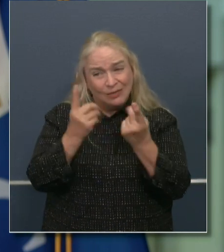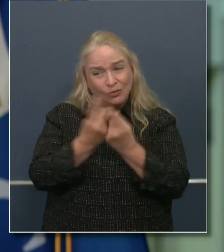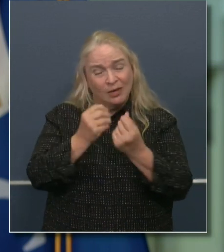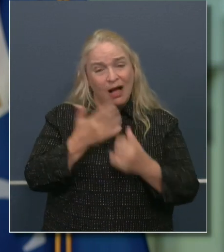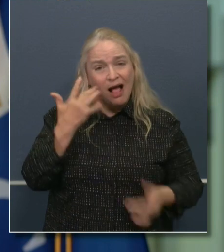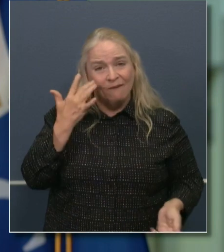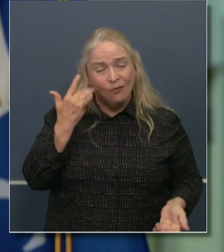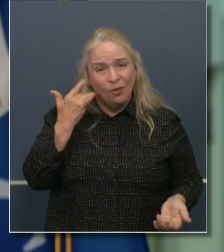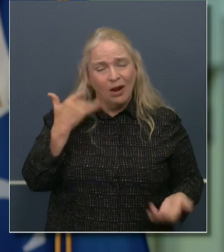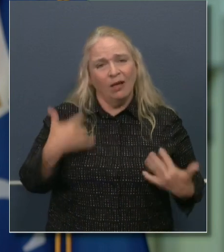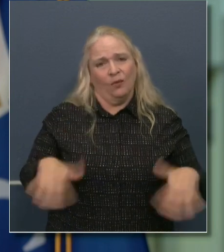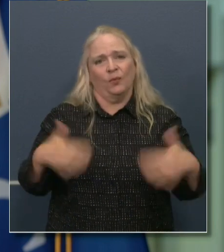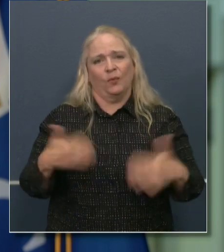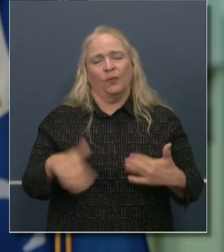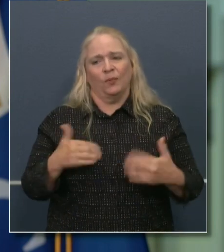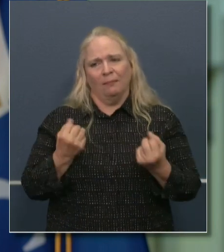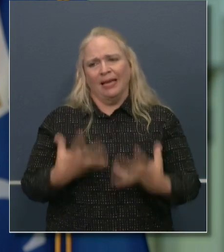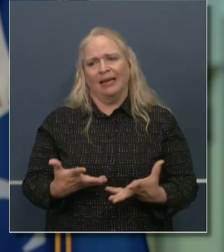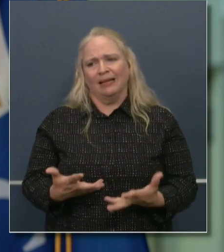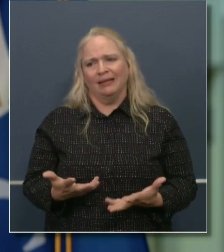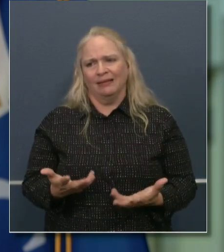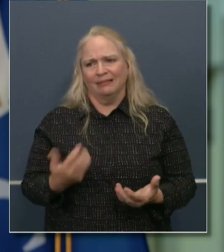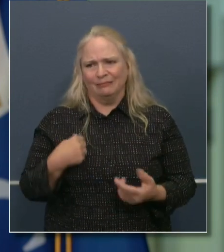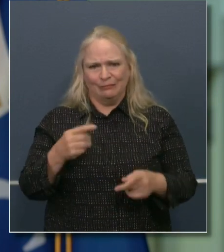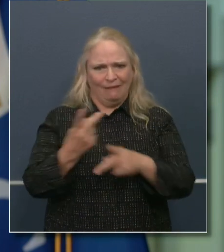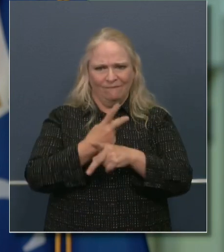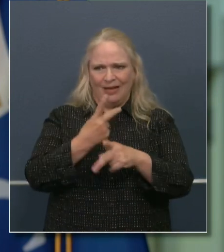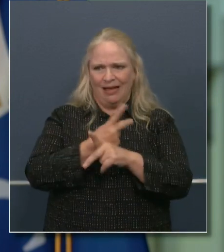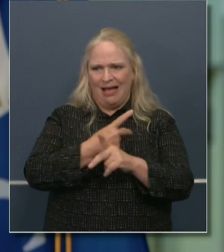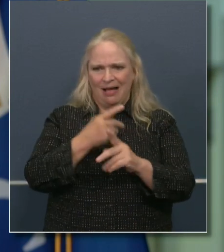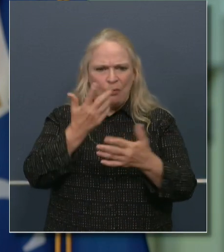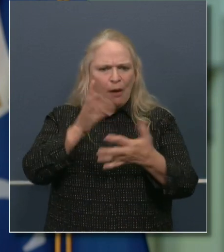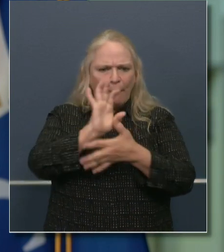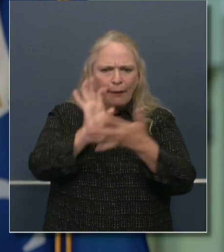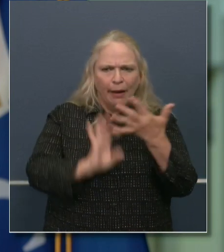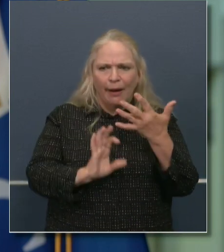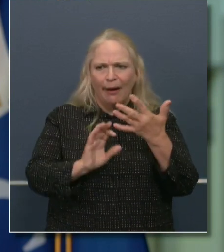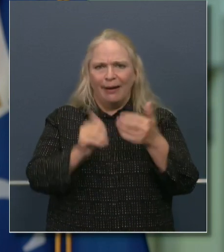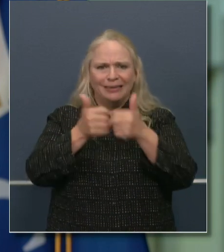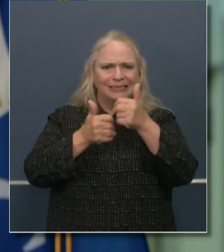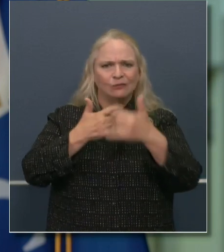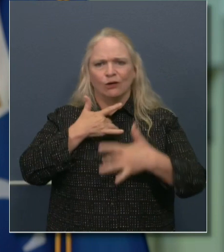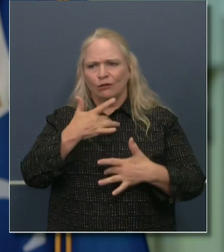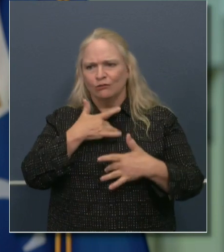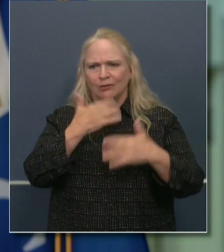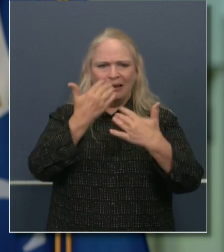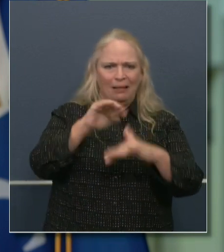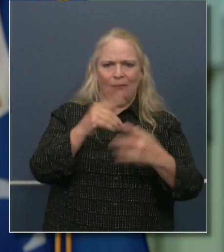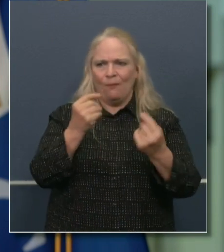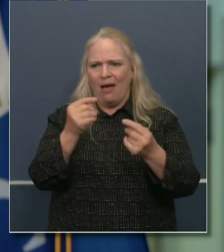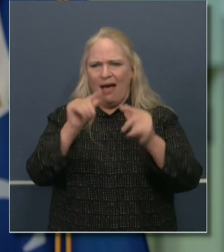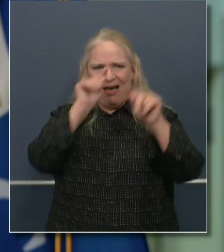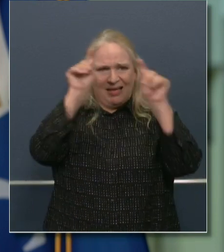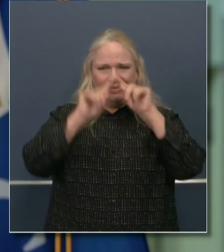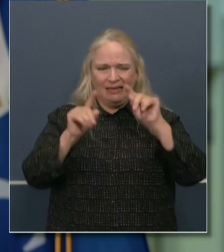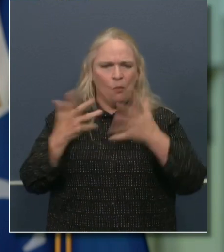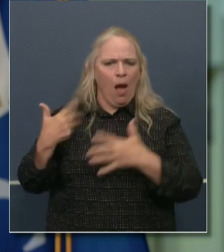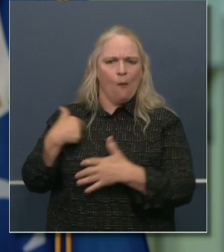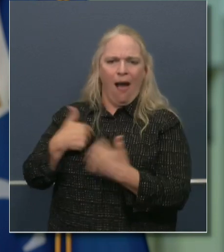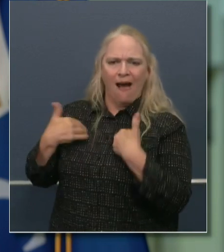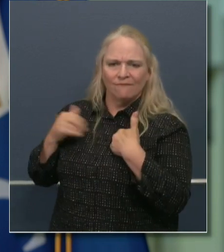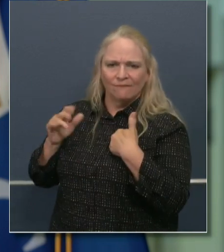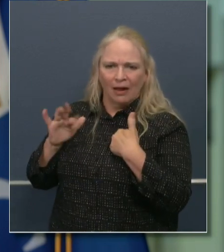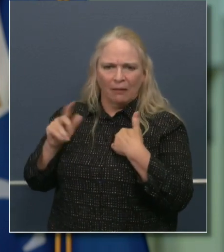When we work through these different constraints, criteria, and concerns, utilizing the CDC guidelines, utilizing the